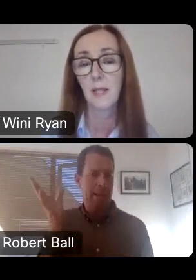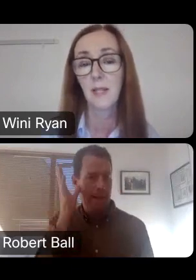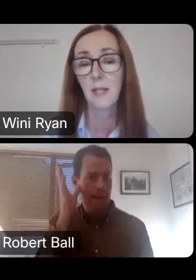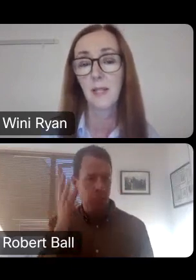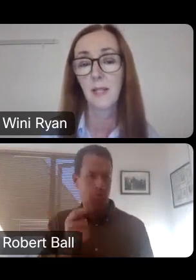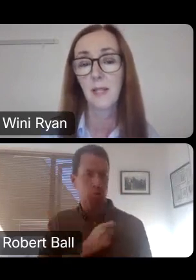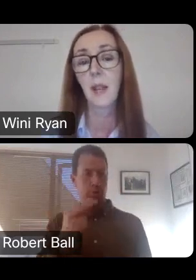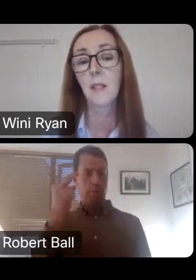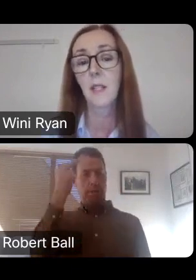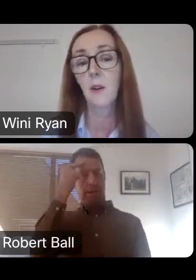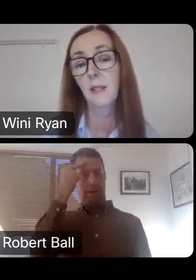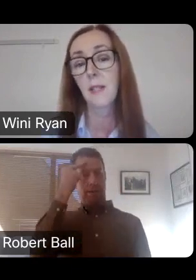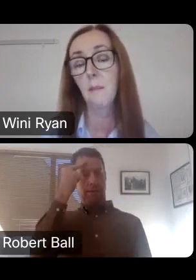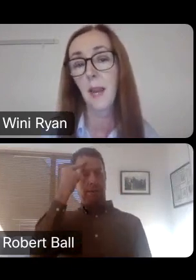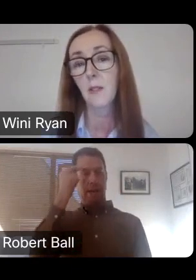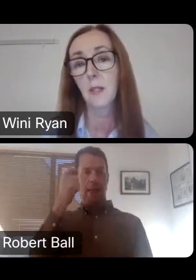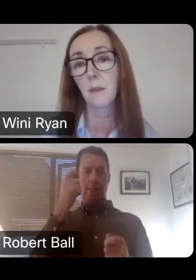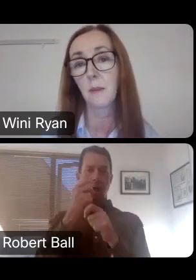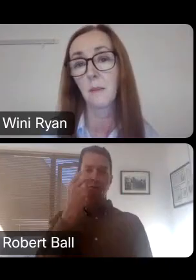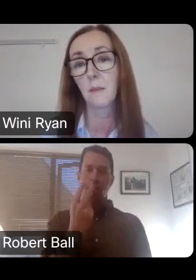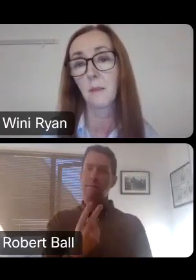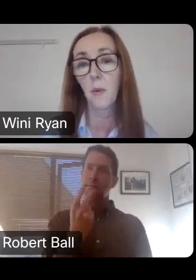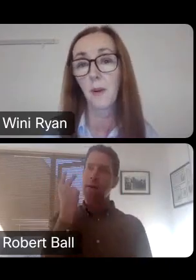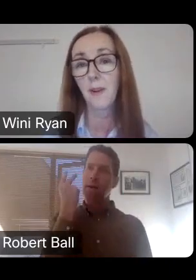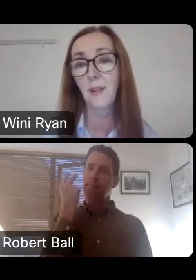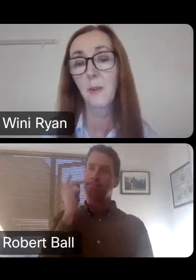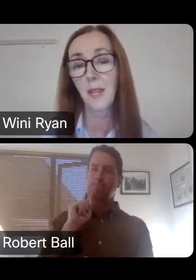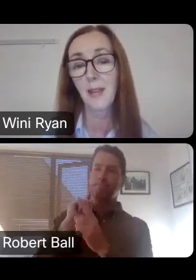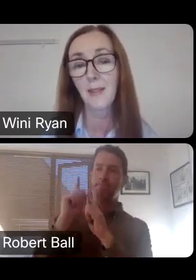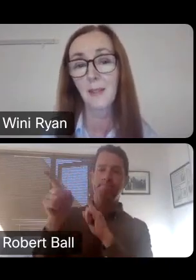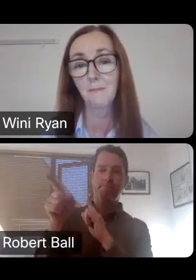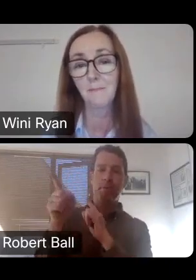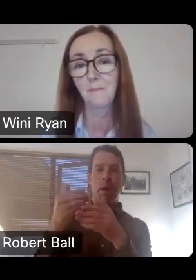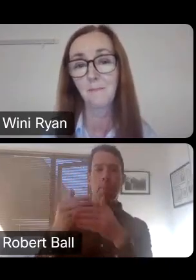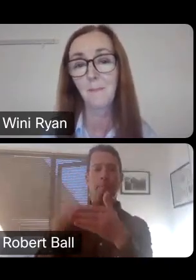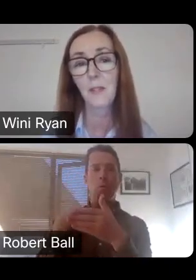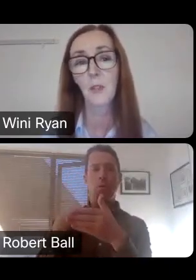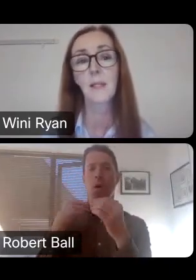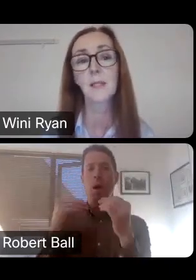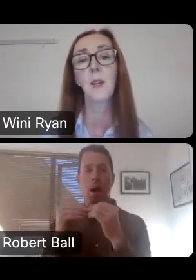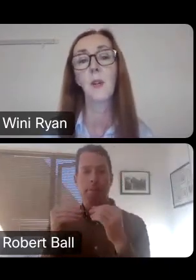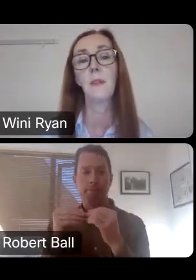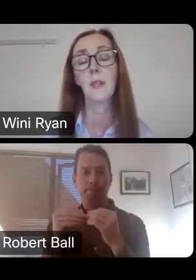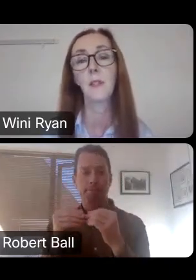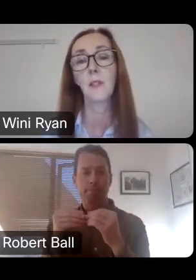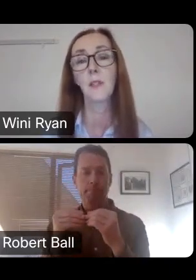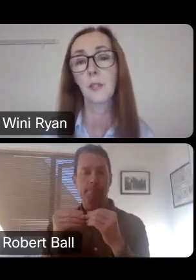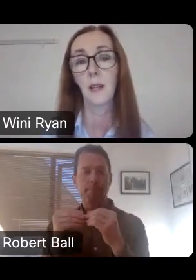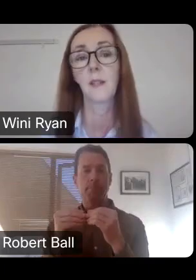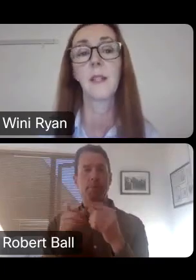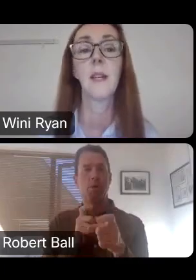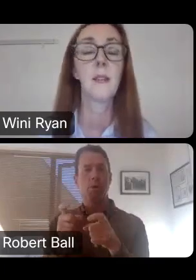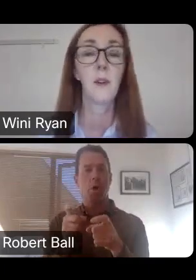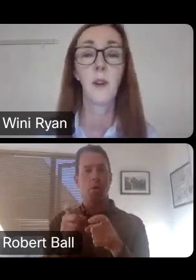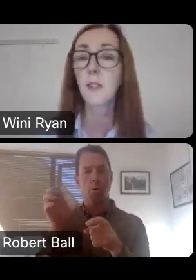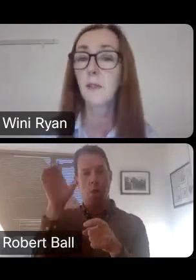understand, and then reflecting your listening back to them before you say anything. So let's have a look at these two